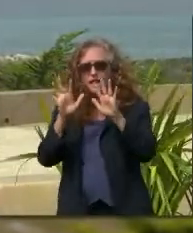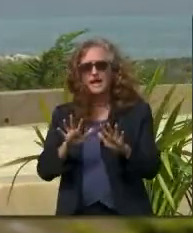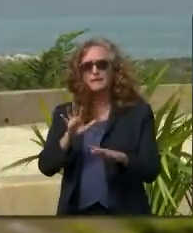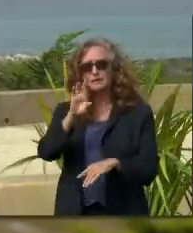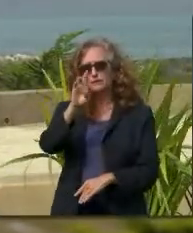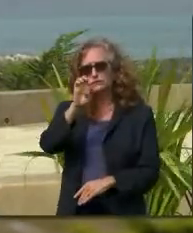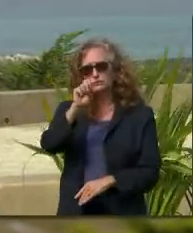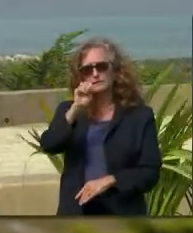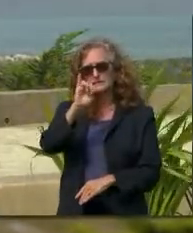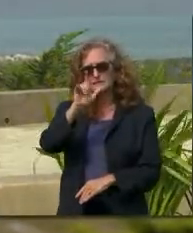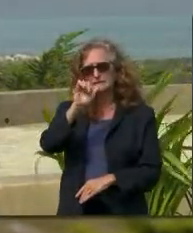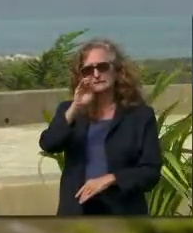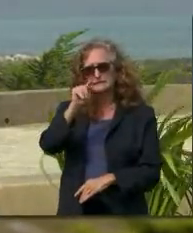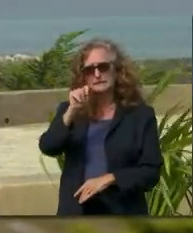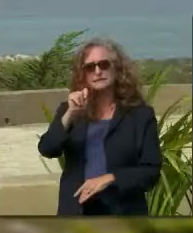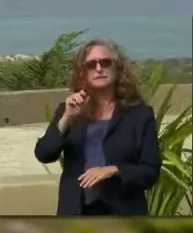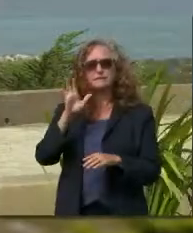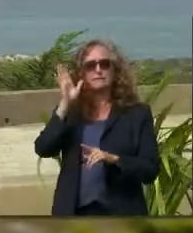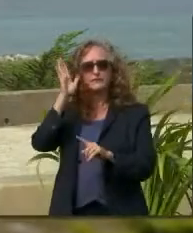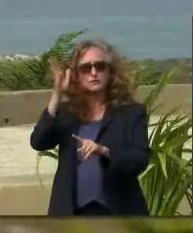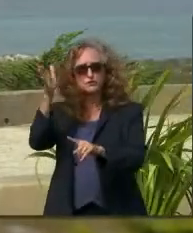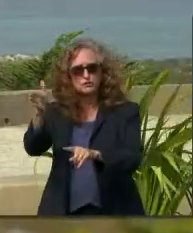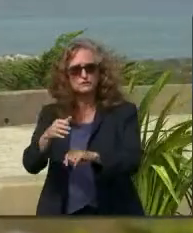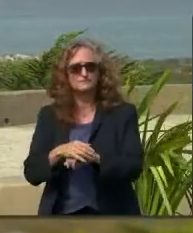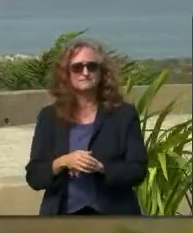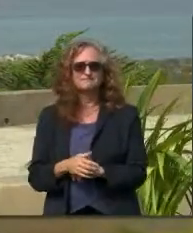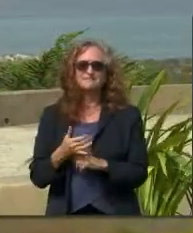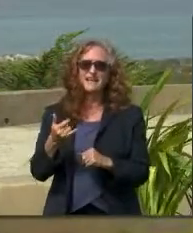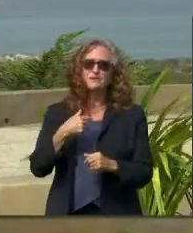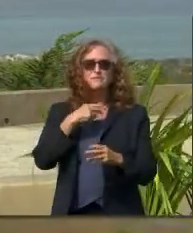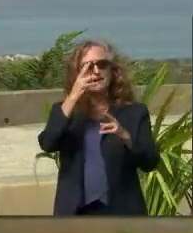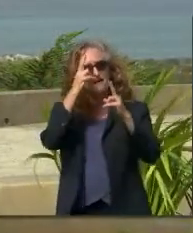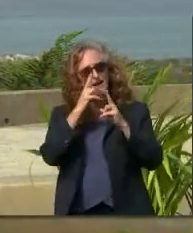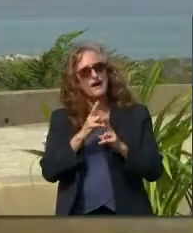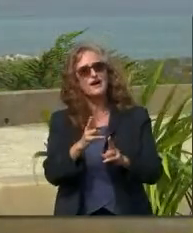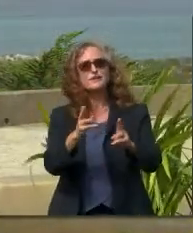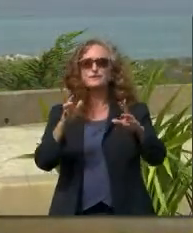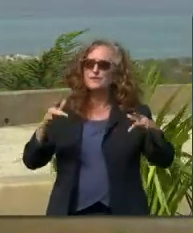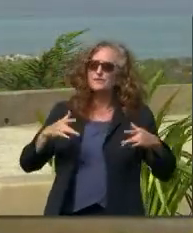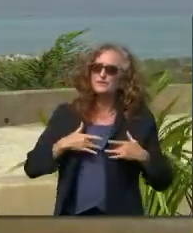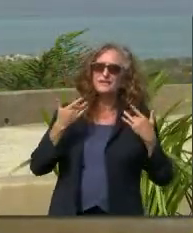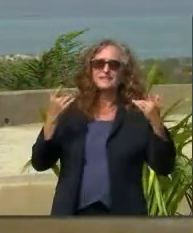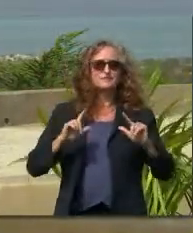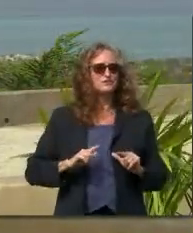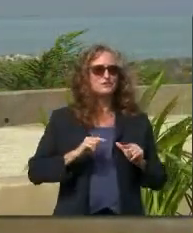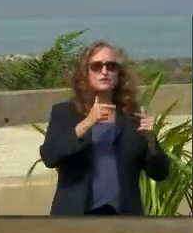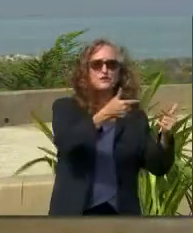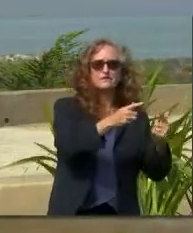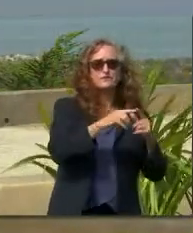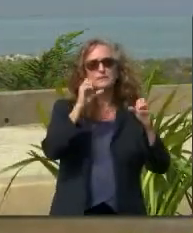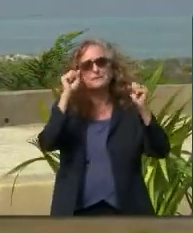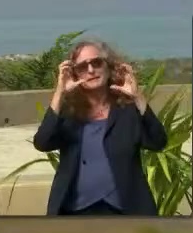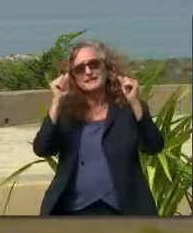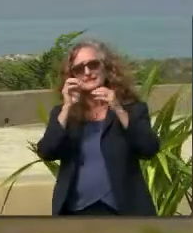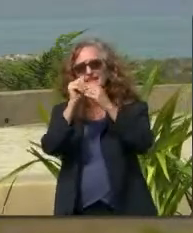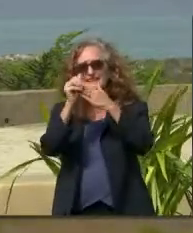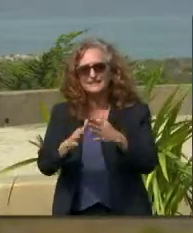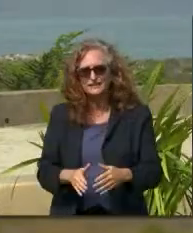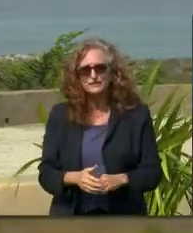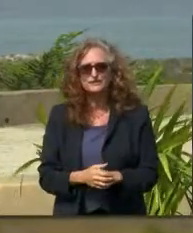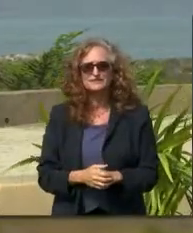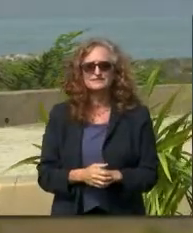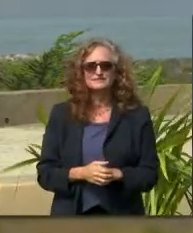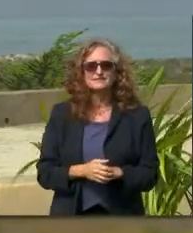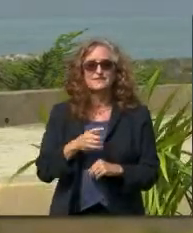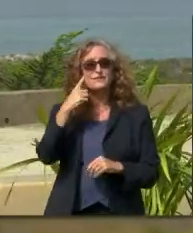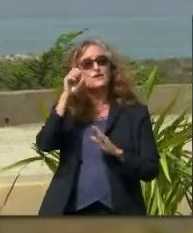future. And with that, I am so honored and so thrilled to turn it over to an amazing leader, honestly, not only for